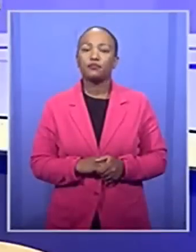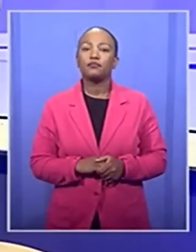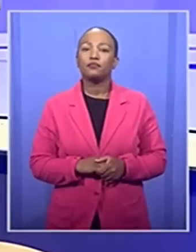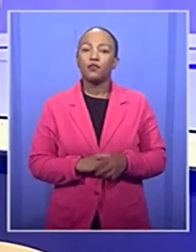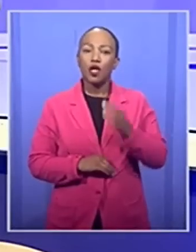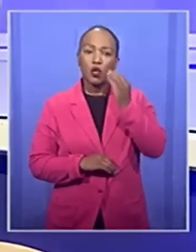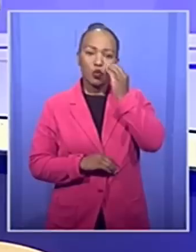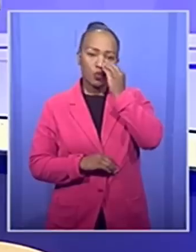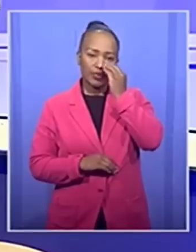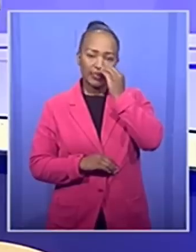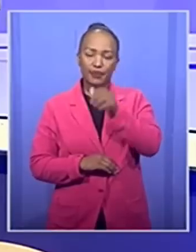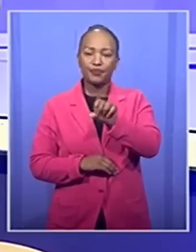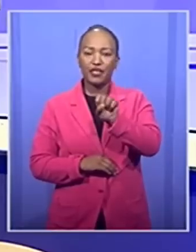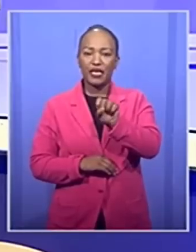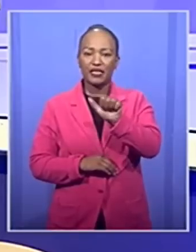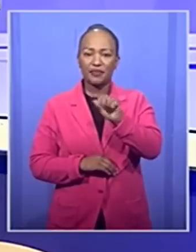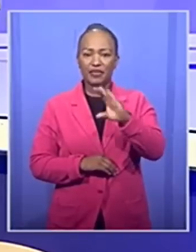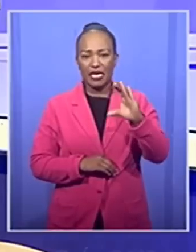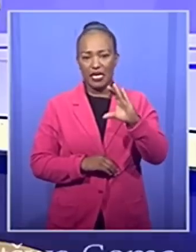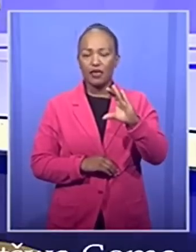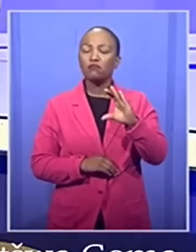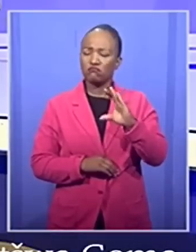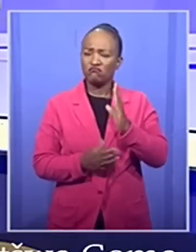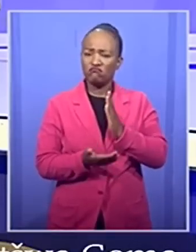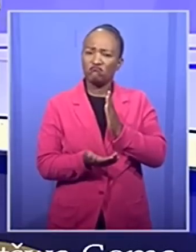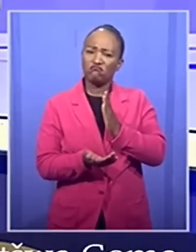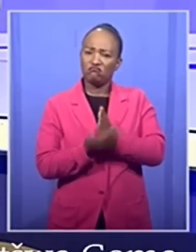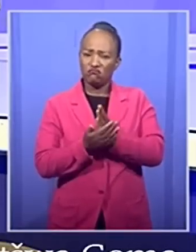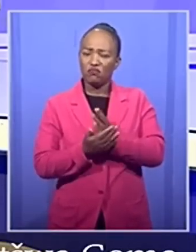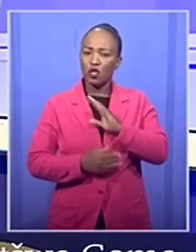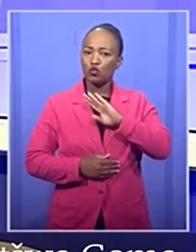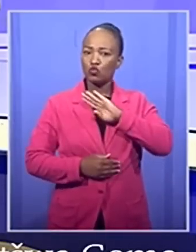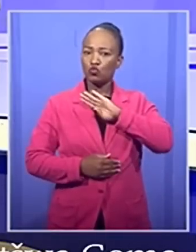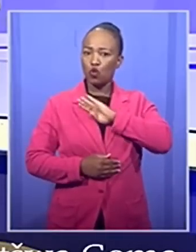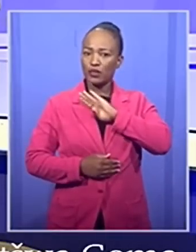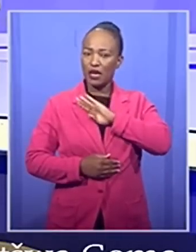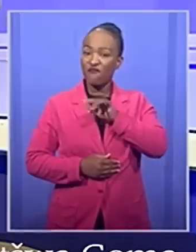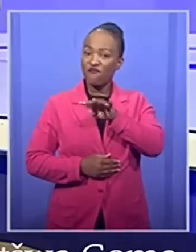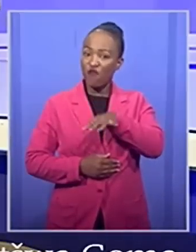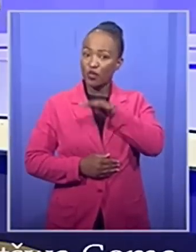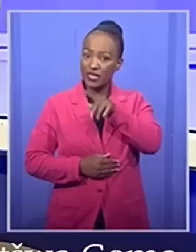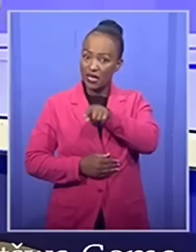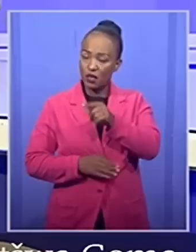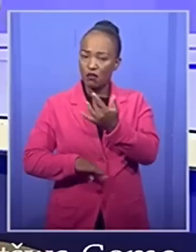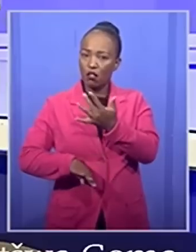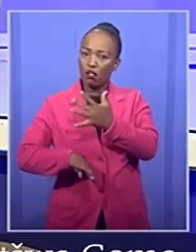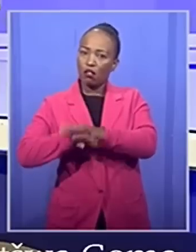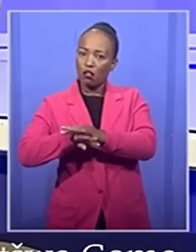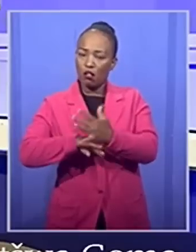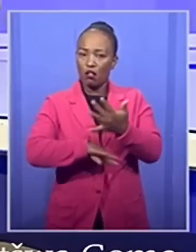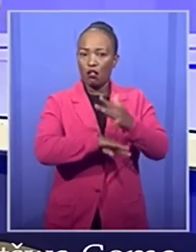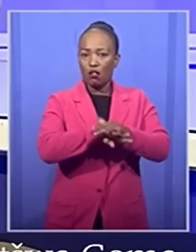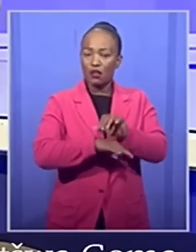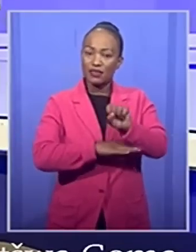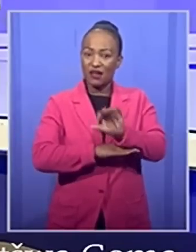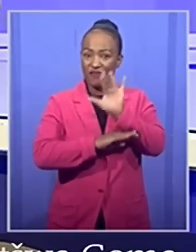Lefapha la ditaba la SABC le tišeleditšwe gore ditopo tša mašole a lesomenne a sešole sa Afrika Borwa di